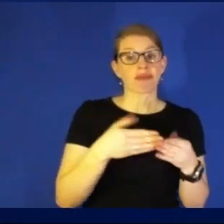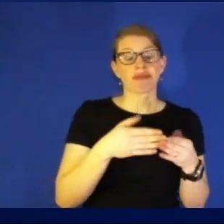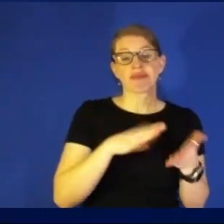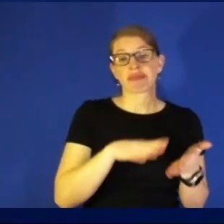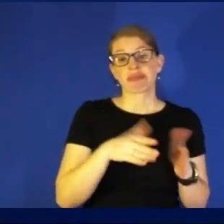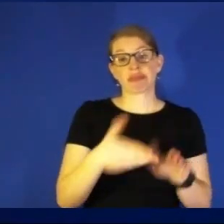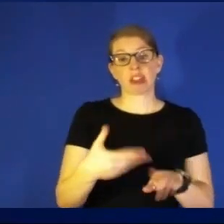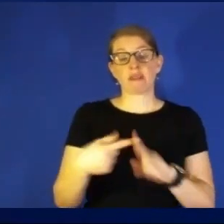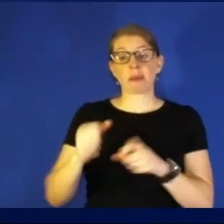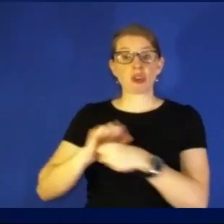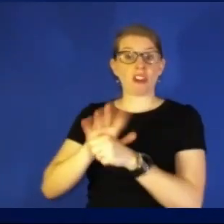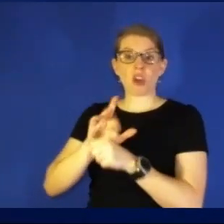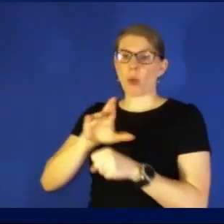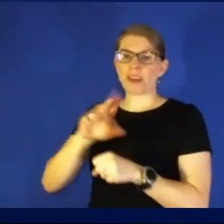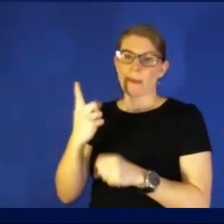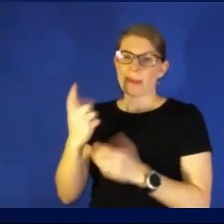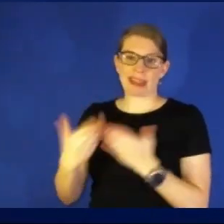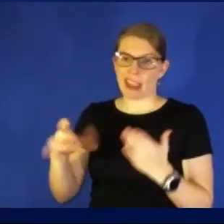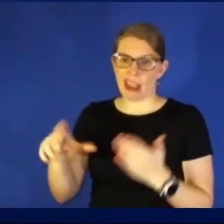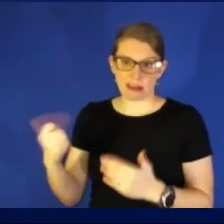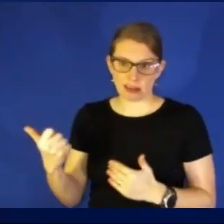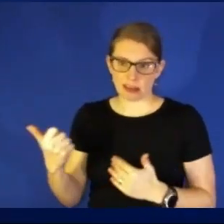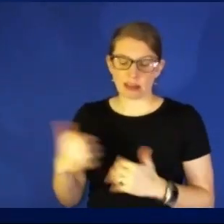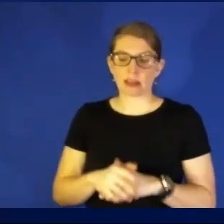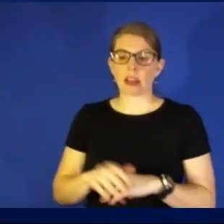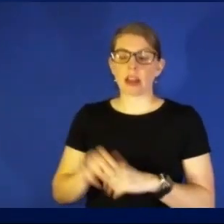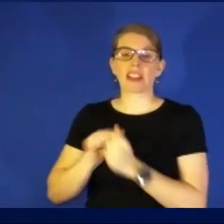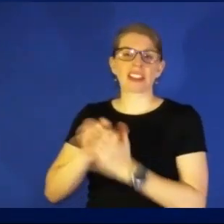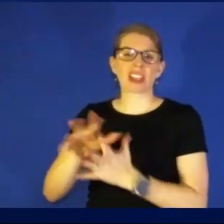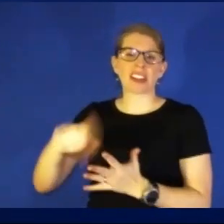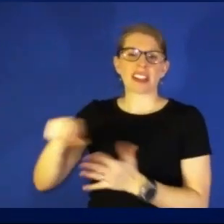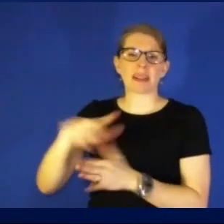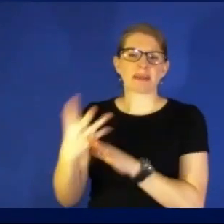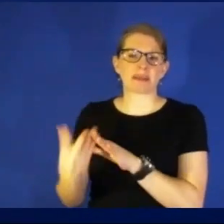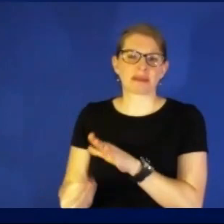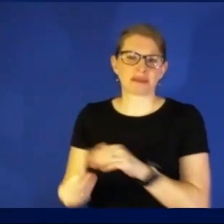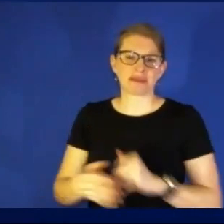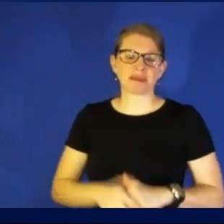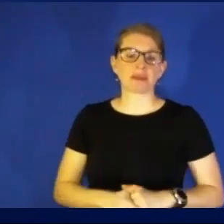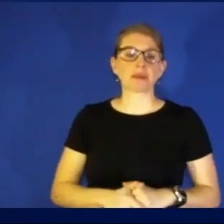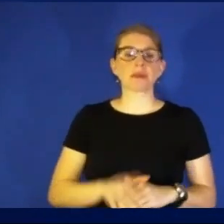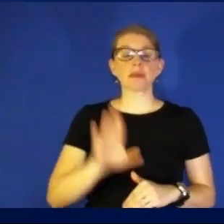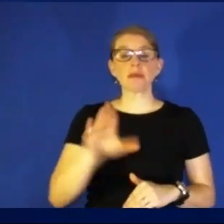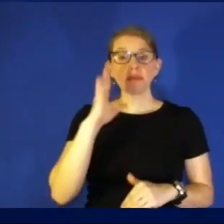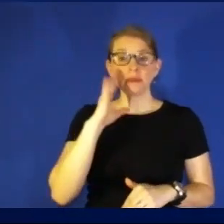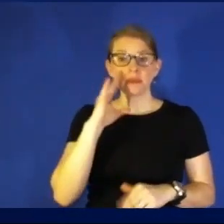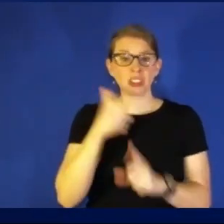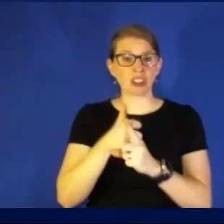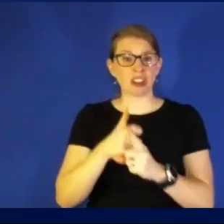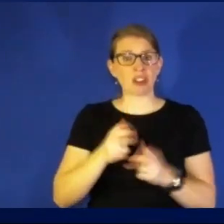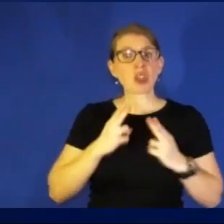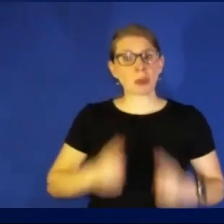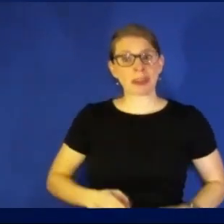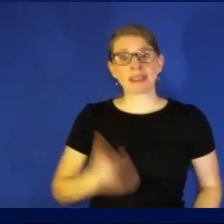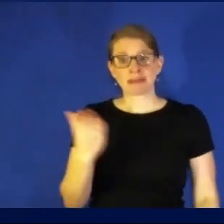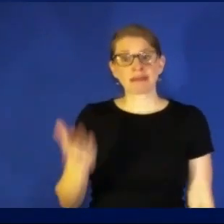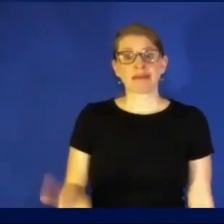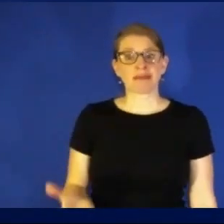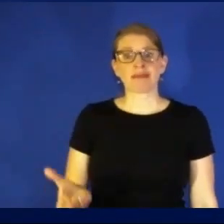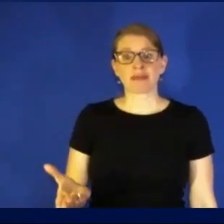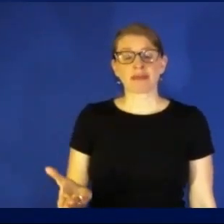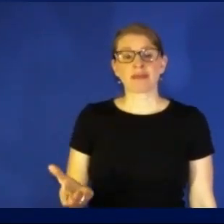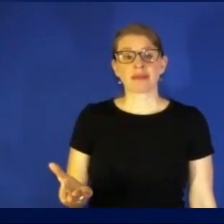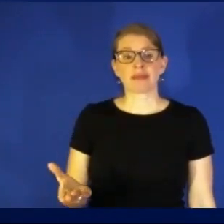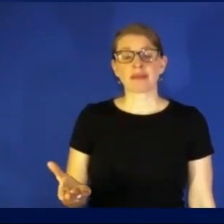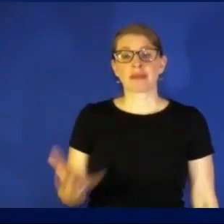something else that's causing them to pass away, where we just say, you know what, you are a human being, and we want to make